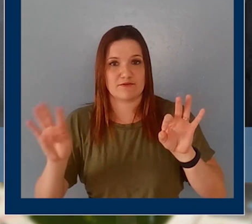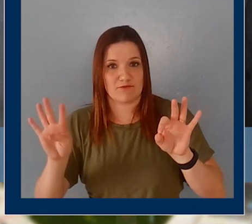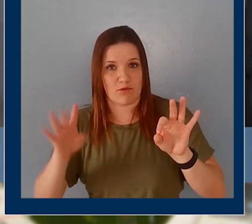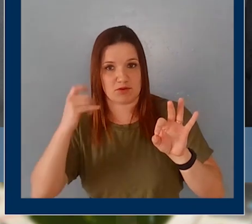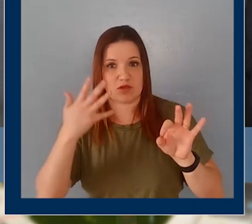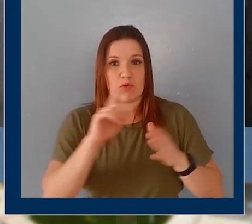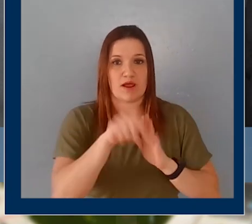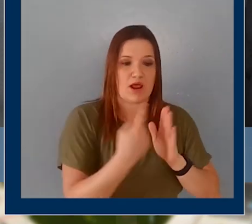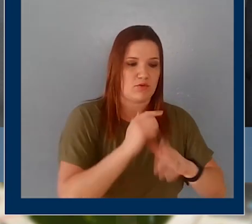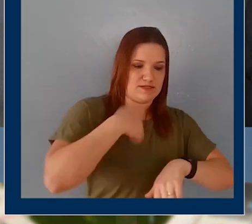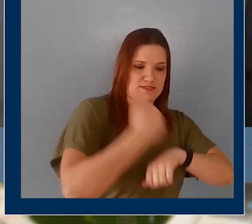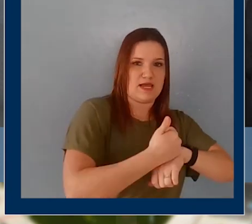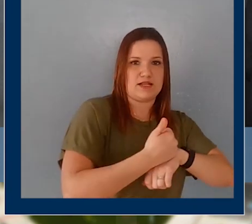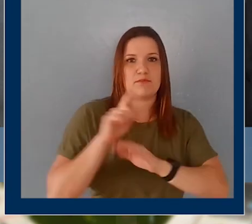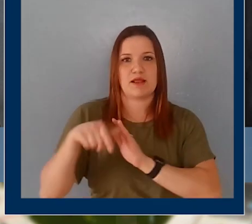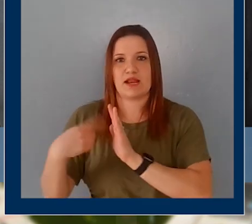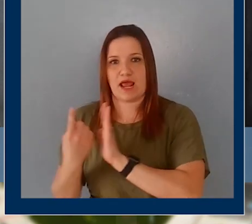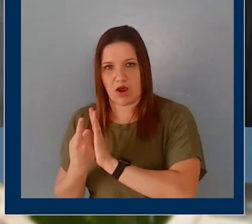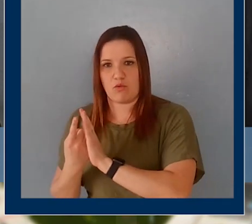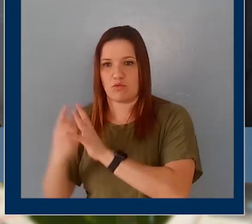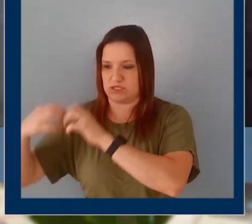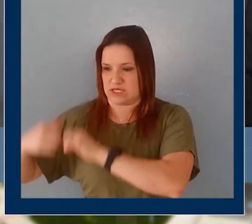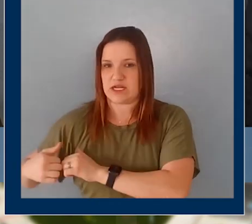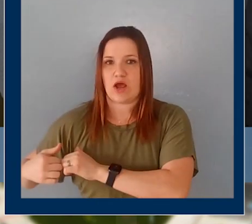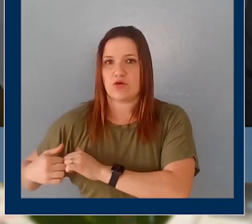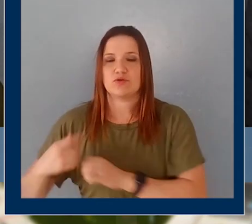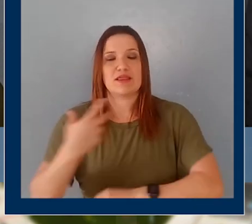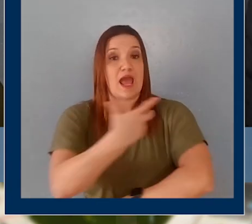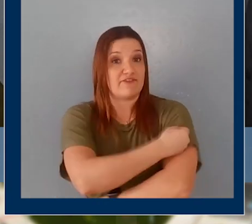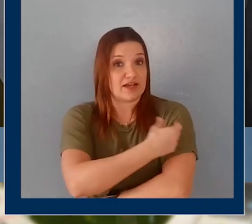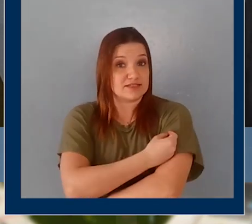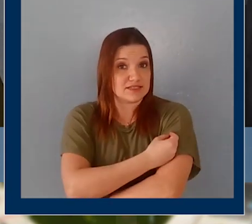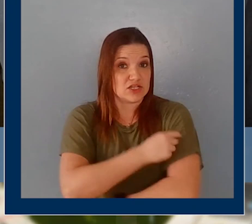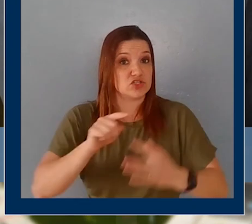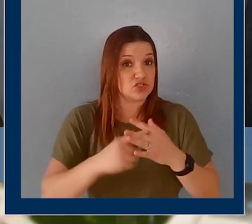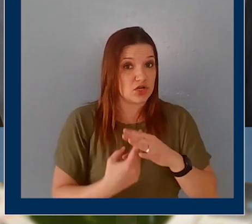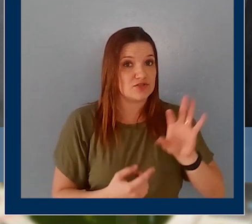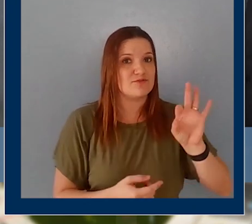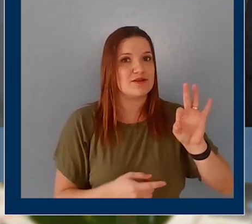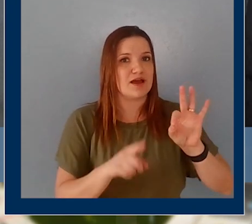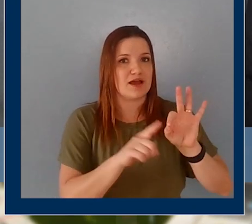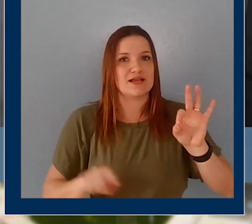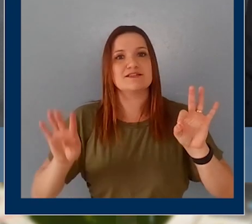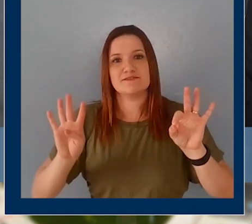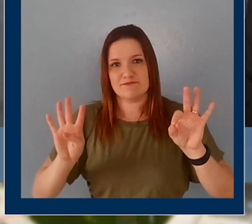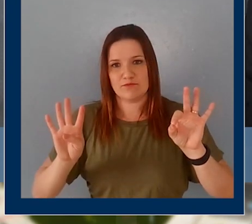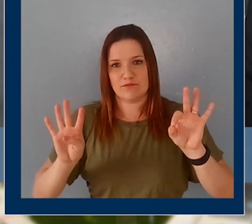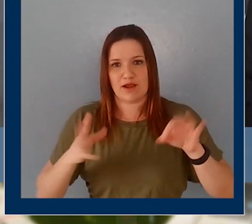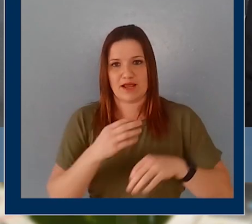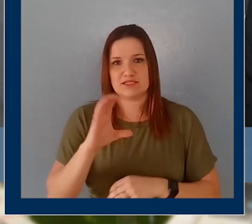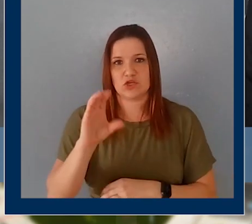and that it's running 9 to 4. Because they want an hour for setup and an hour for takedown. So I think the